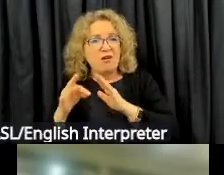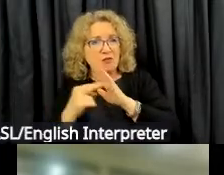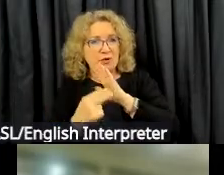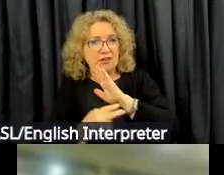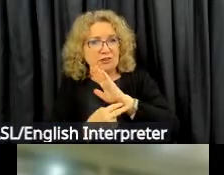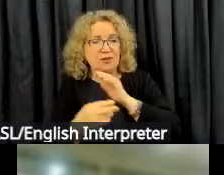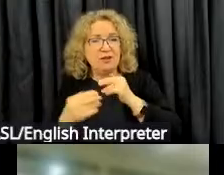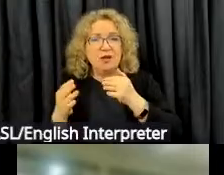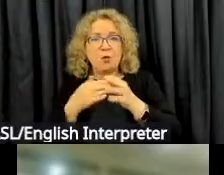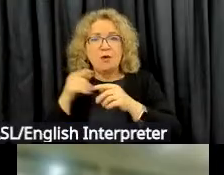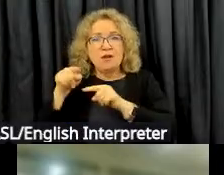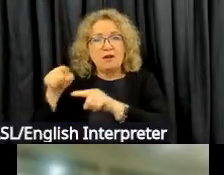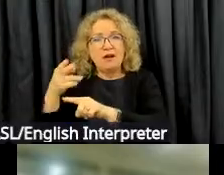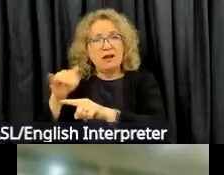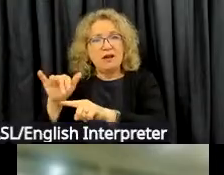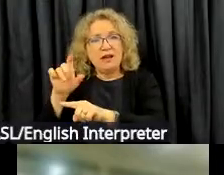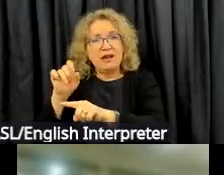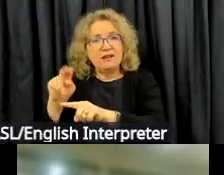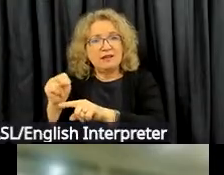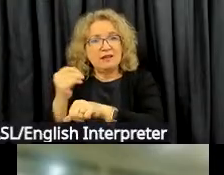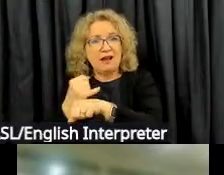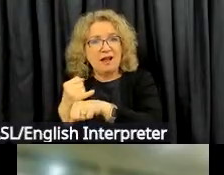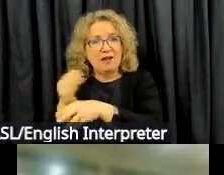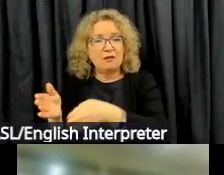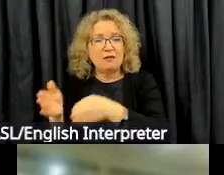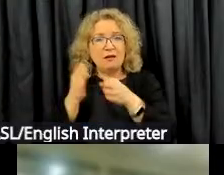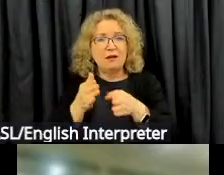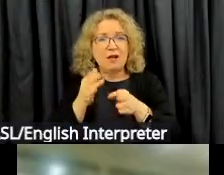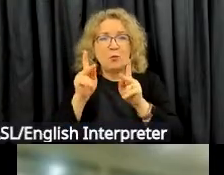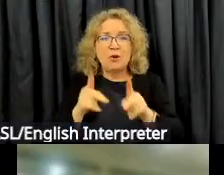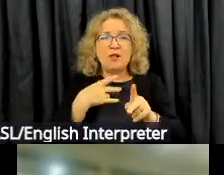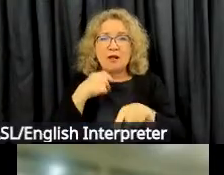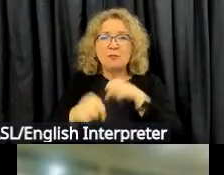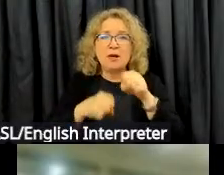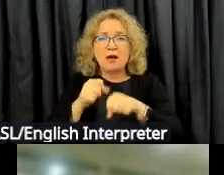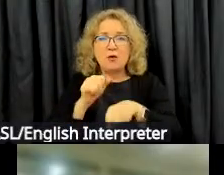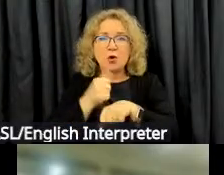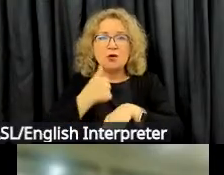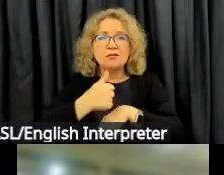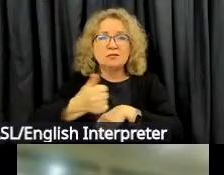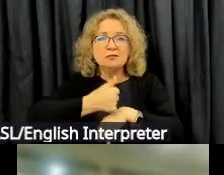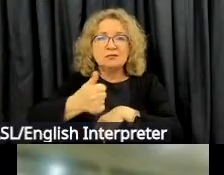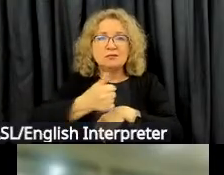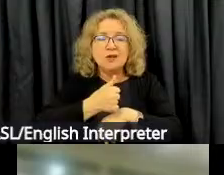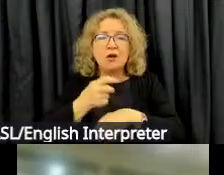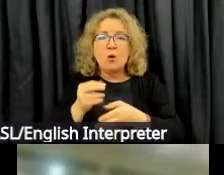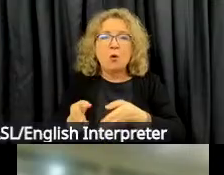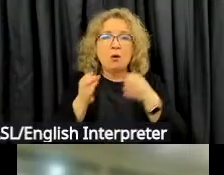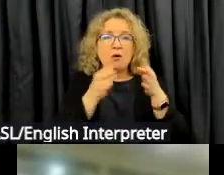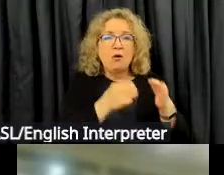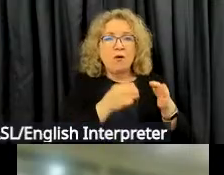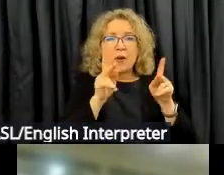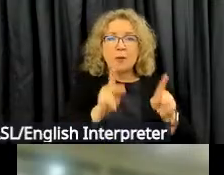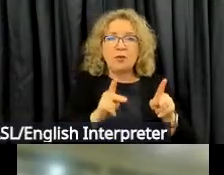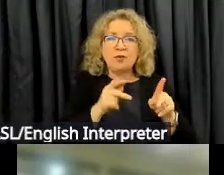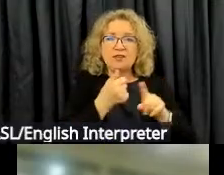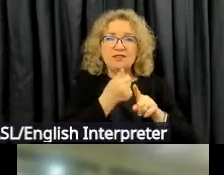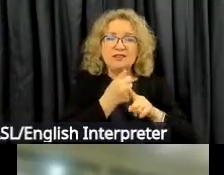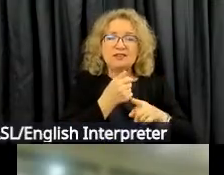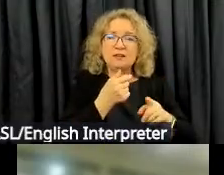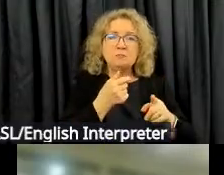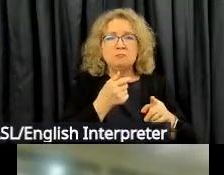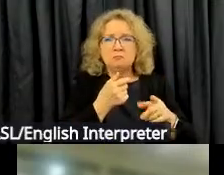Hayden Island, or you're somebody who likes to bike to work, or you're somebody who just is really, interested in ensuring